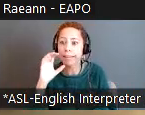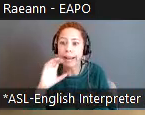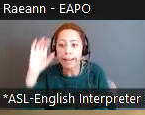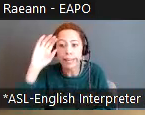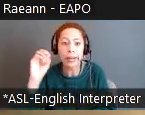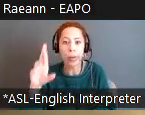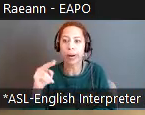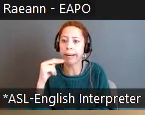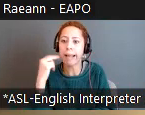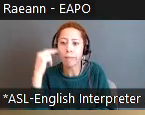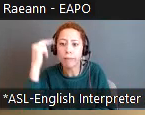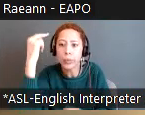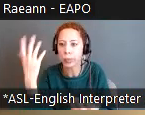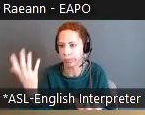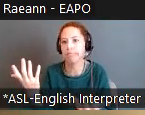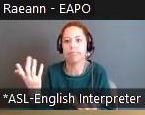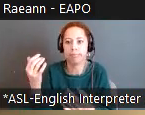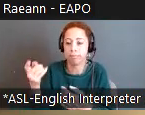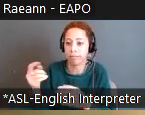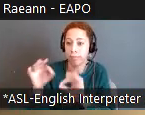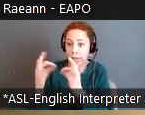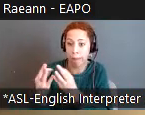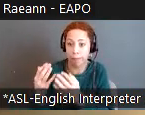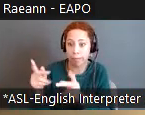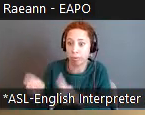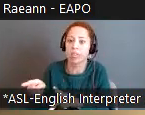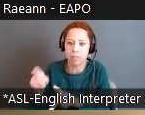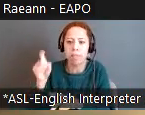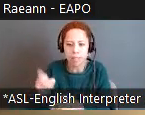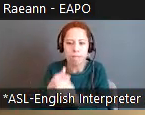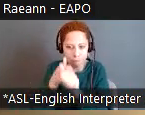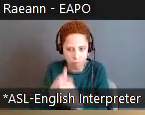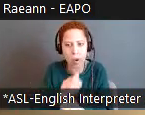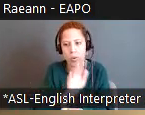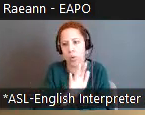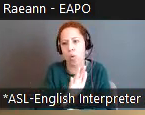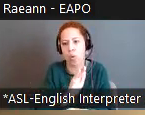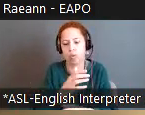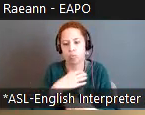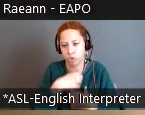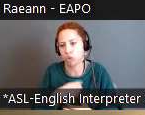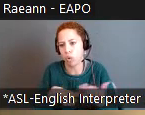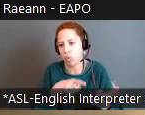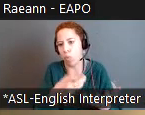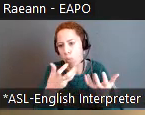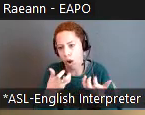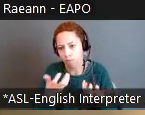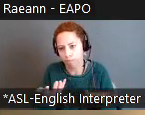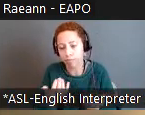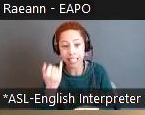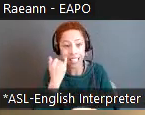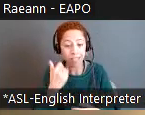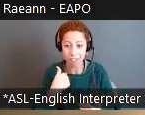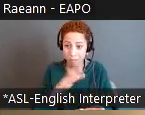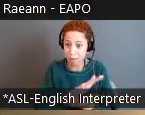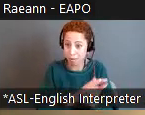got to follow your last known wishes. So if you have completed a piece of paper and signed it with your wishes, it's going to really come down to, were